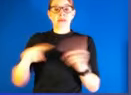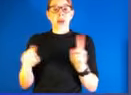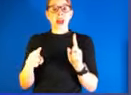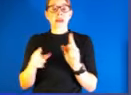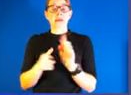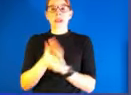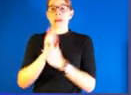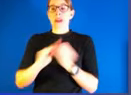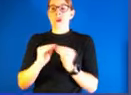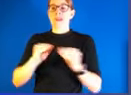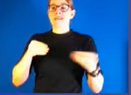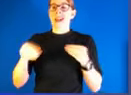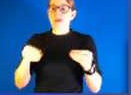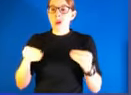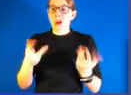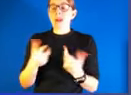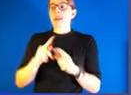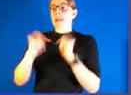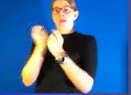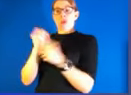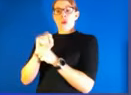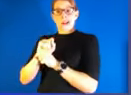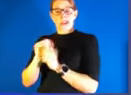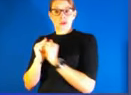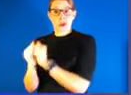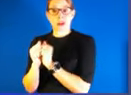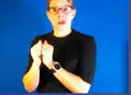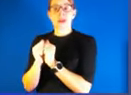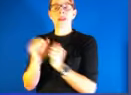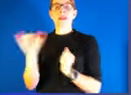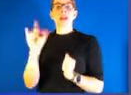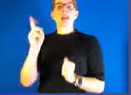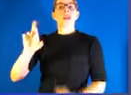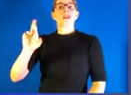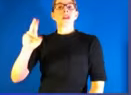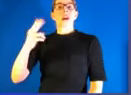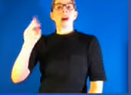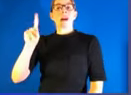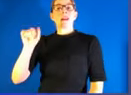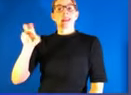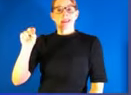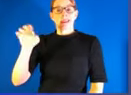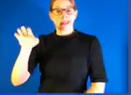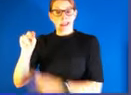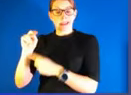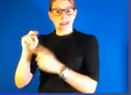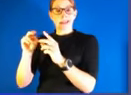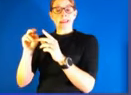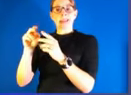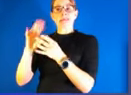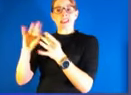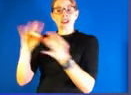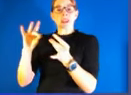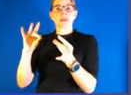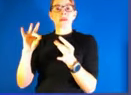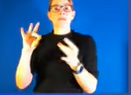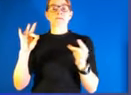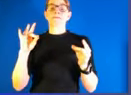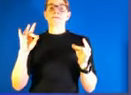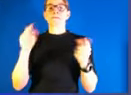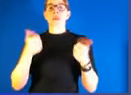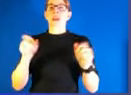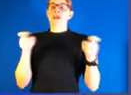working together. And like Dr. Hawkinson said, we've reduced some surgical volume to try and control the